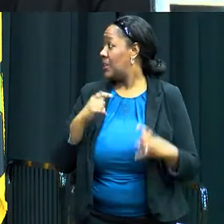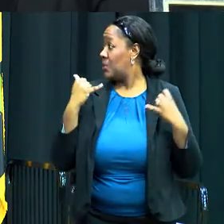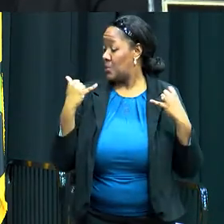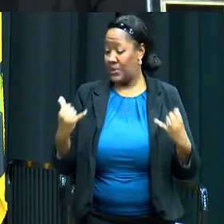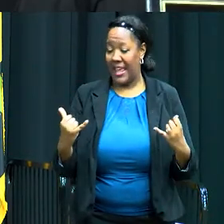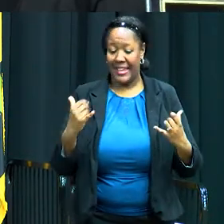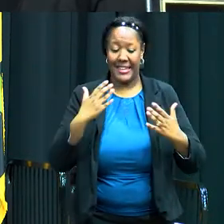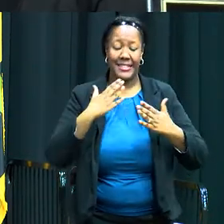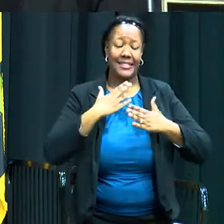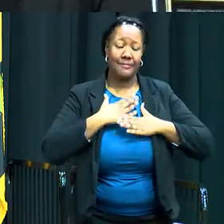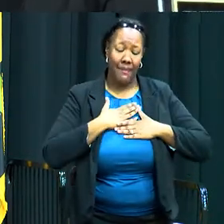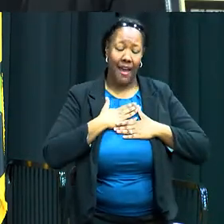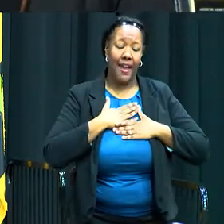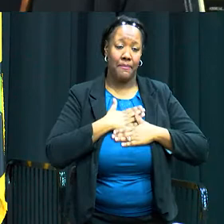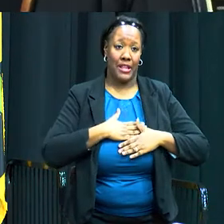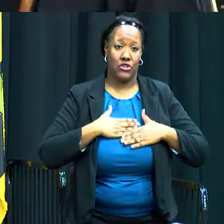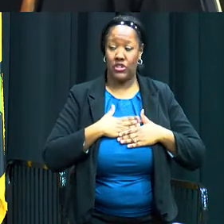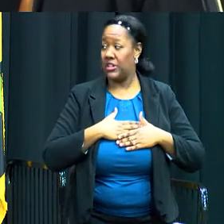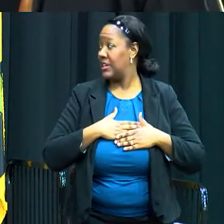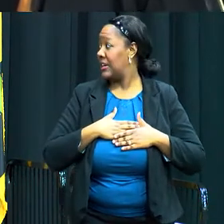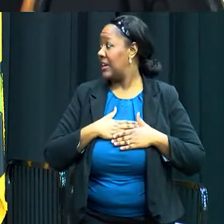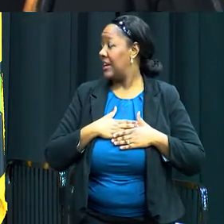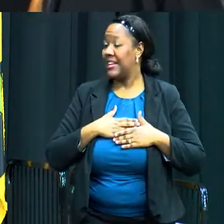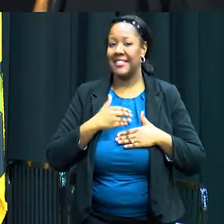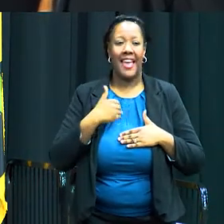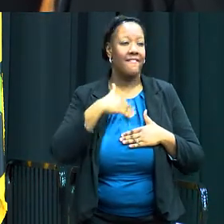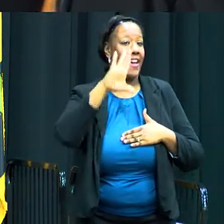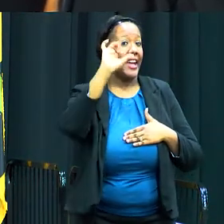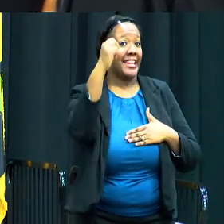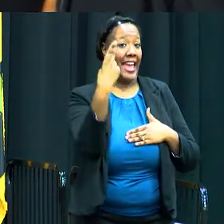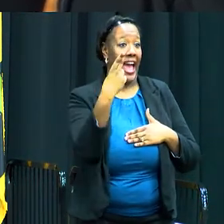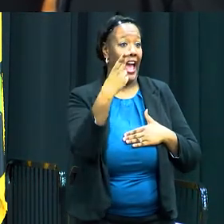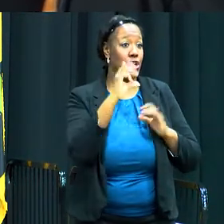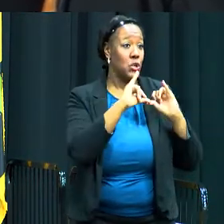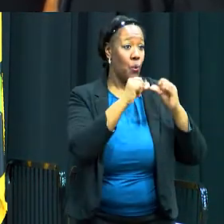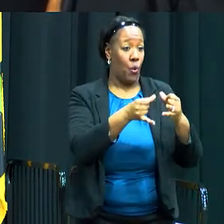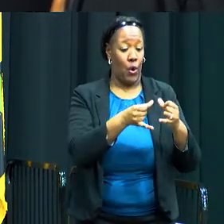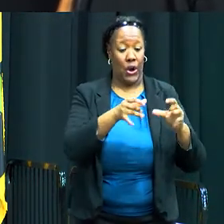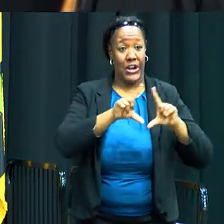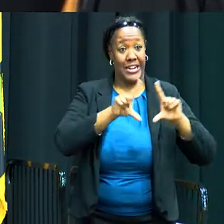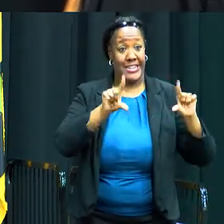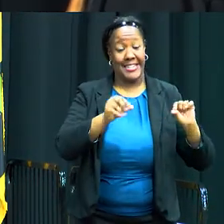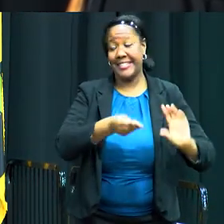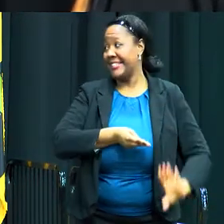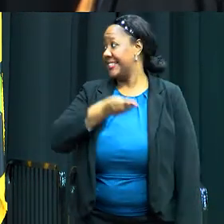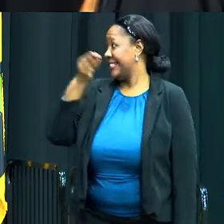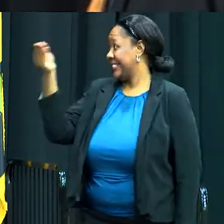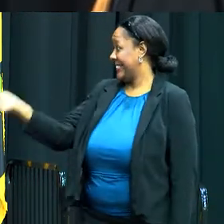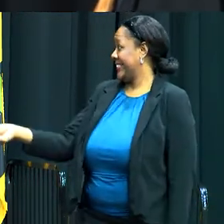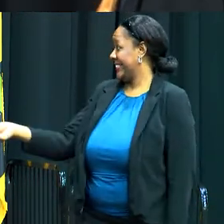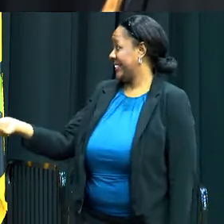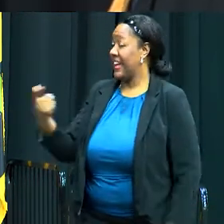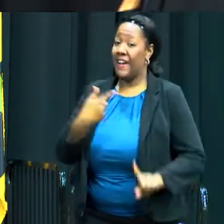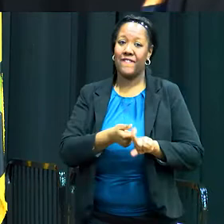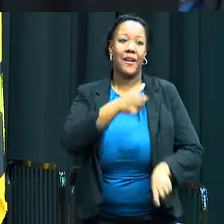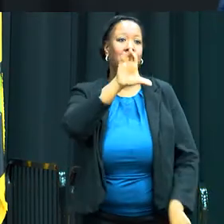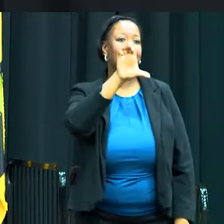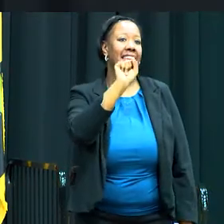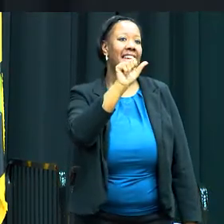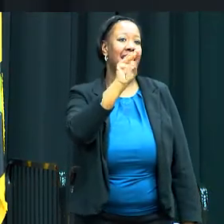pleasure to hand off a small cash award from the CSM Foundation. So thank you.